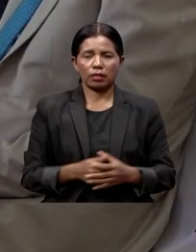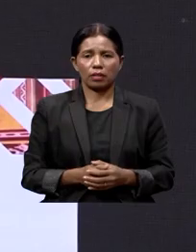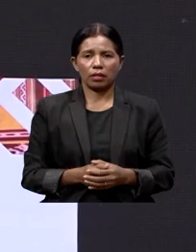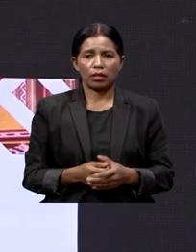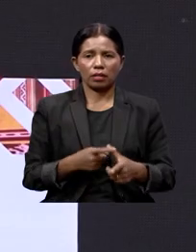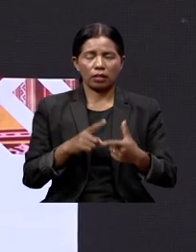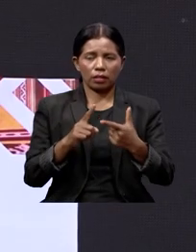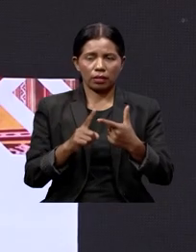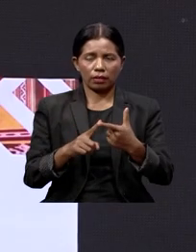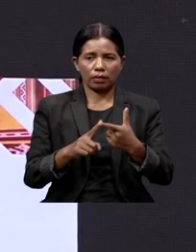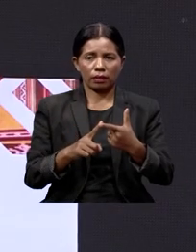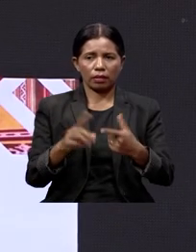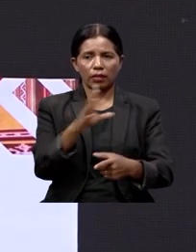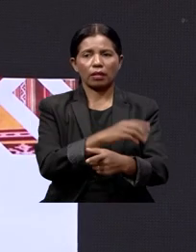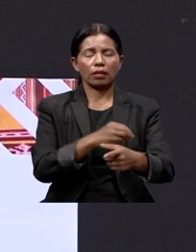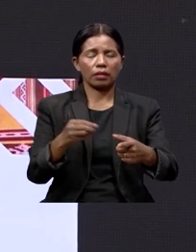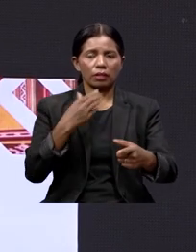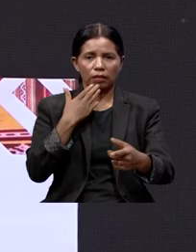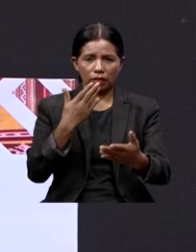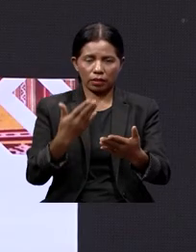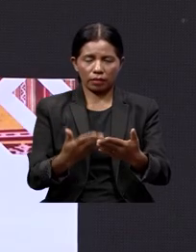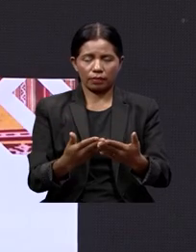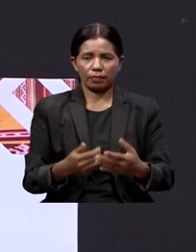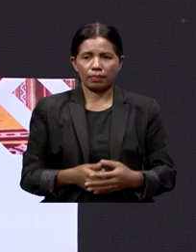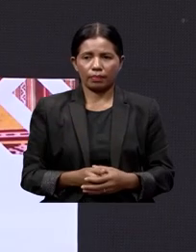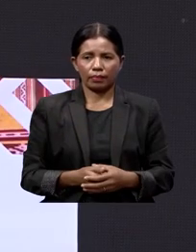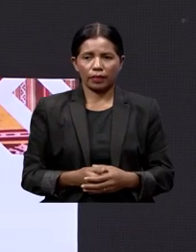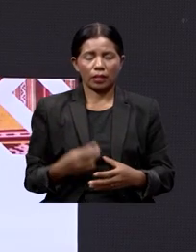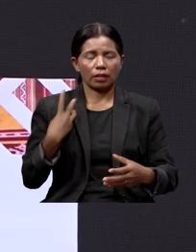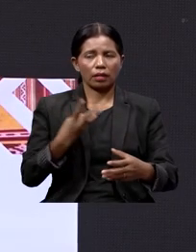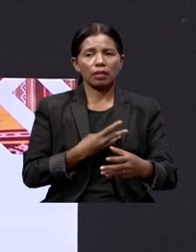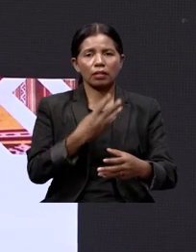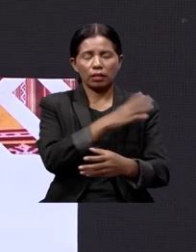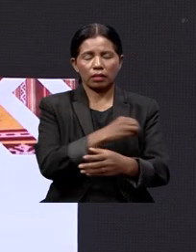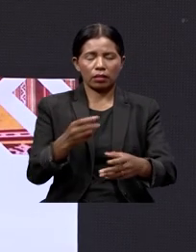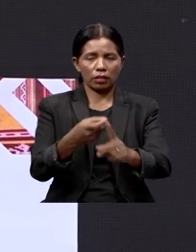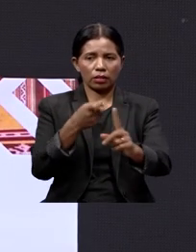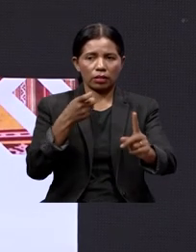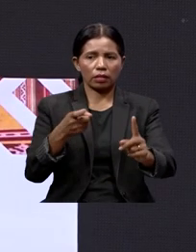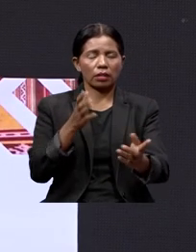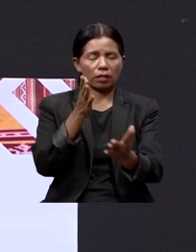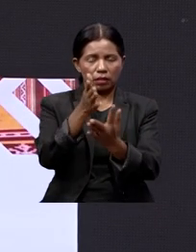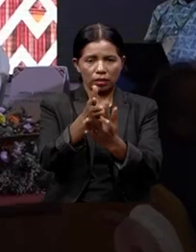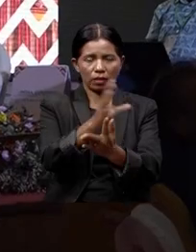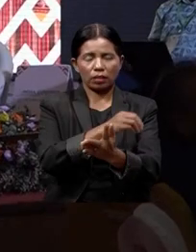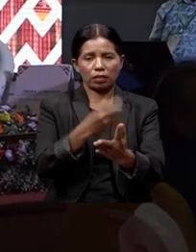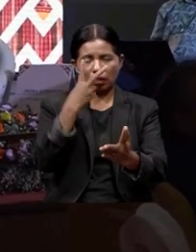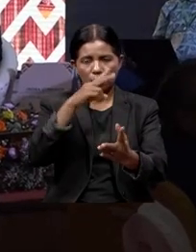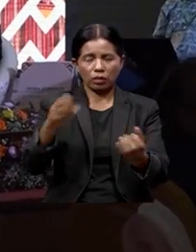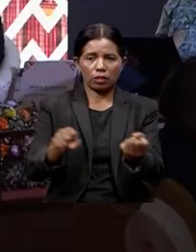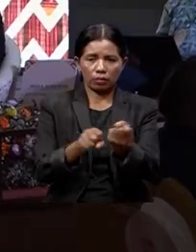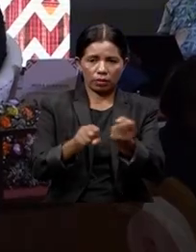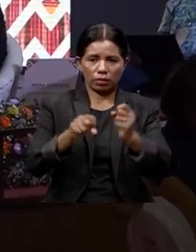majestic mountains, and untouched island, all immense promise for the achieved sustainable tourism